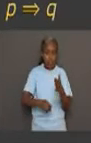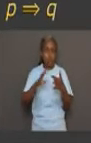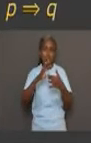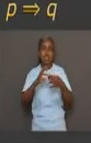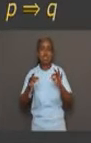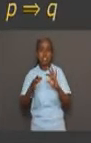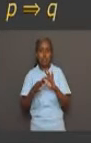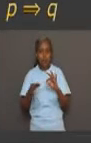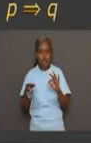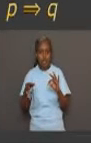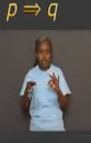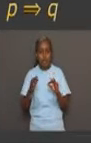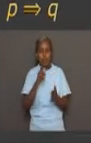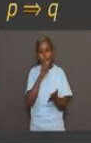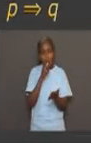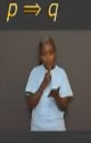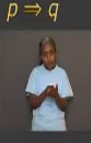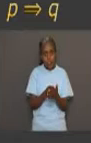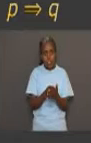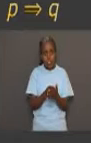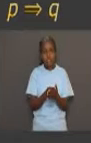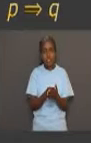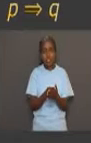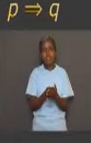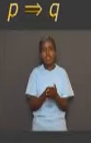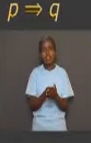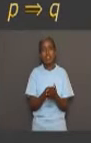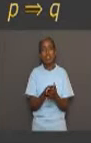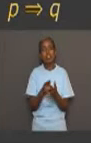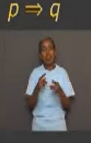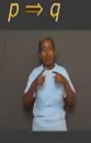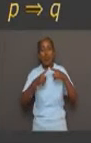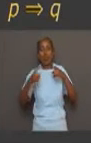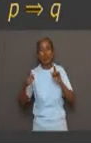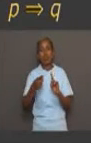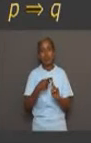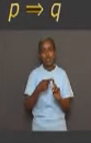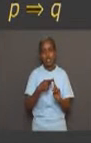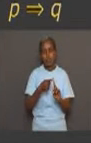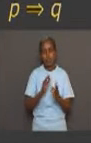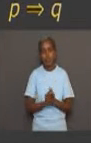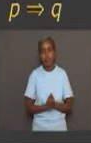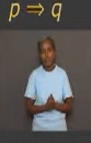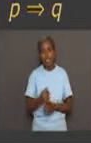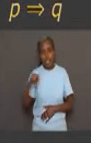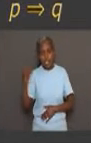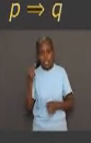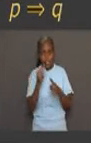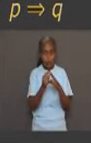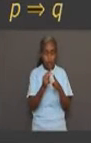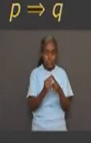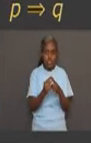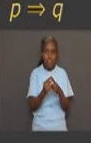statement by proving its contrapositive. In other